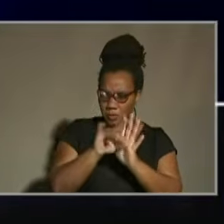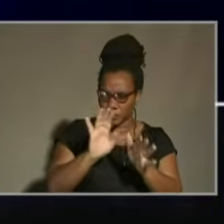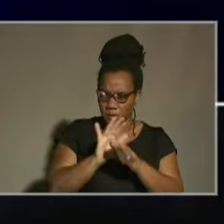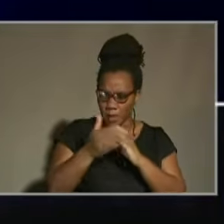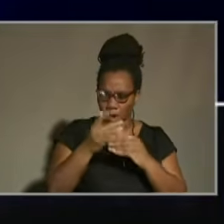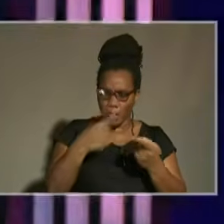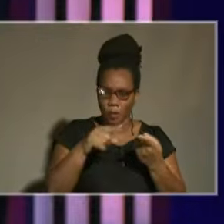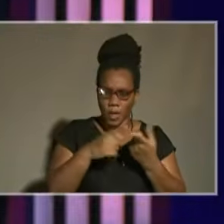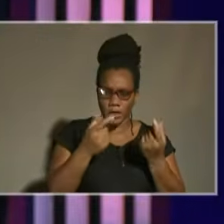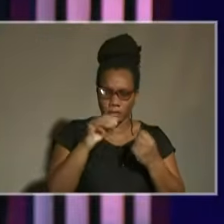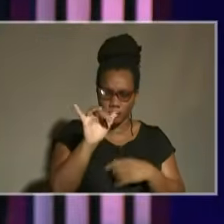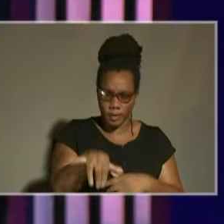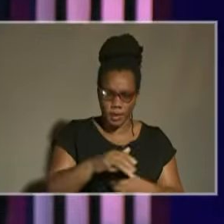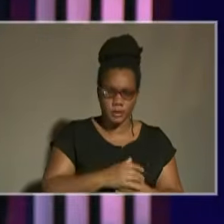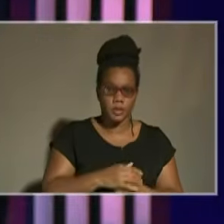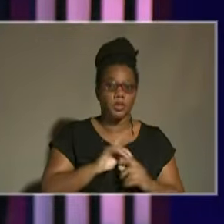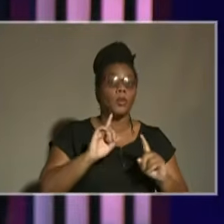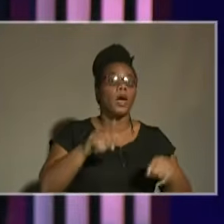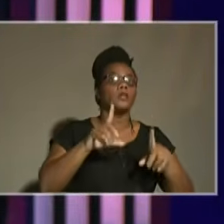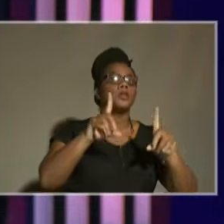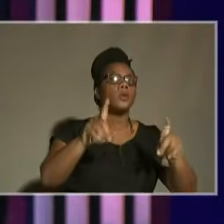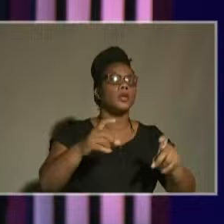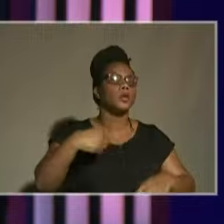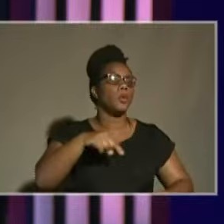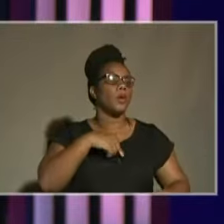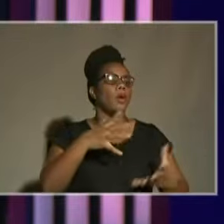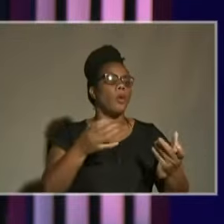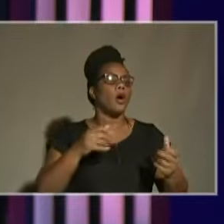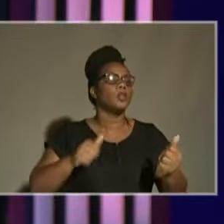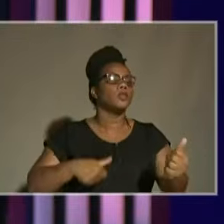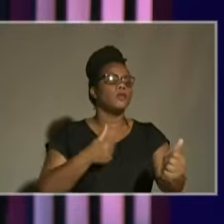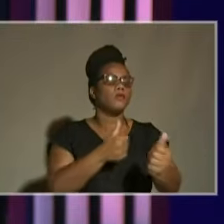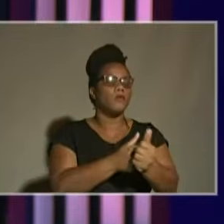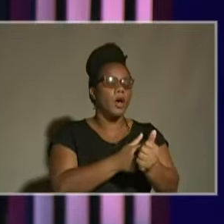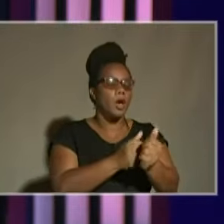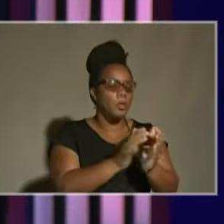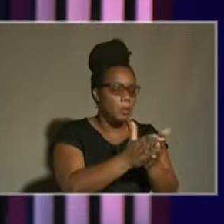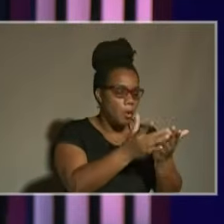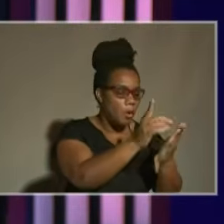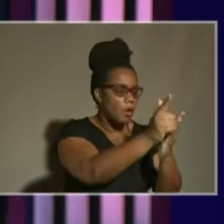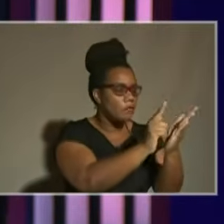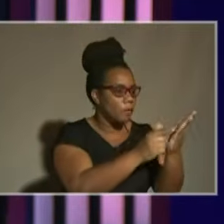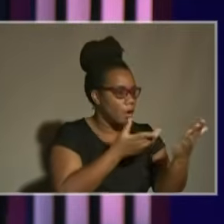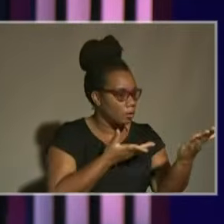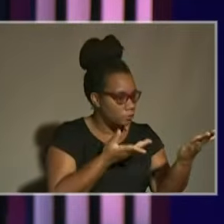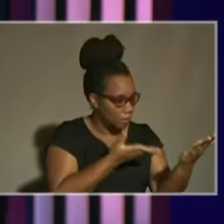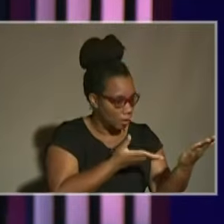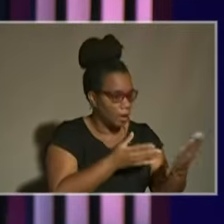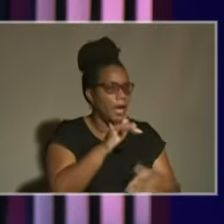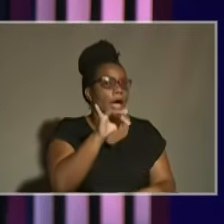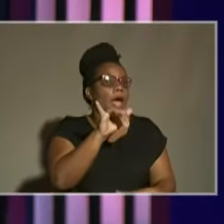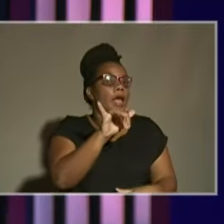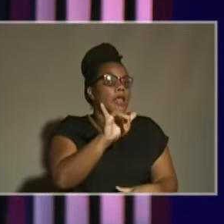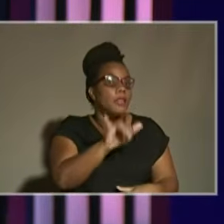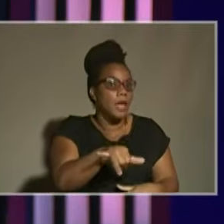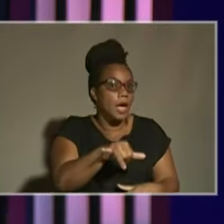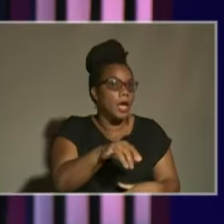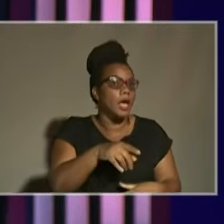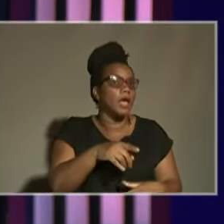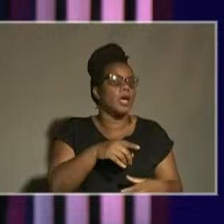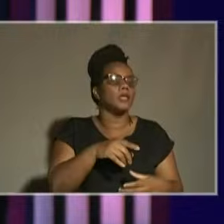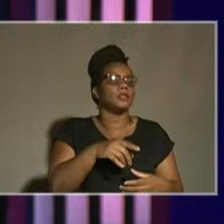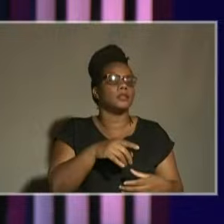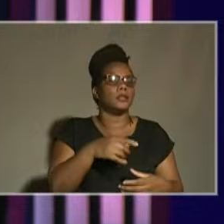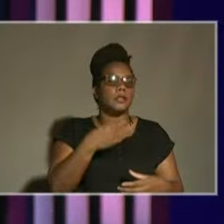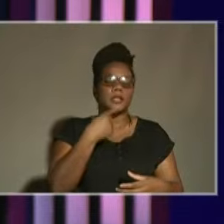answer the question, we want to follow the Constitution, and the Constitution has been ruled by the Privy Council as the highest